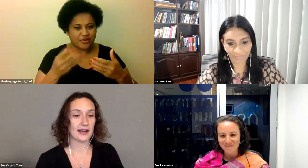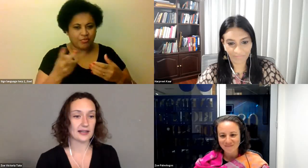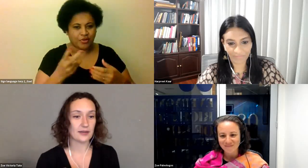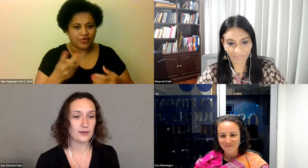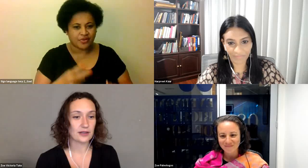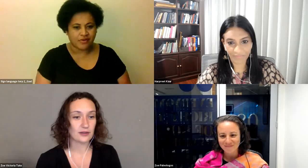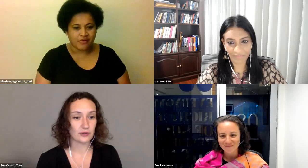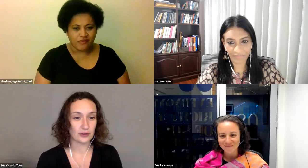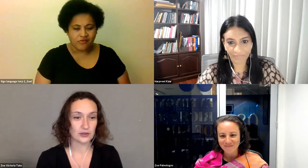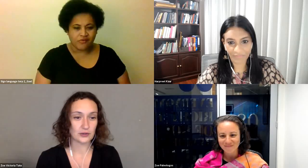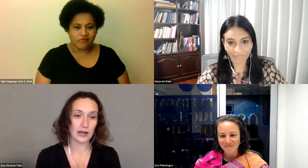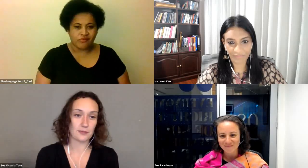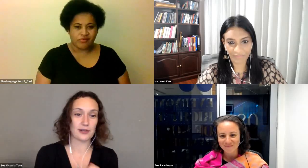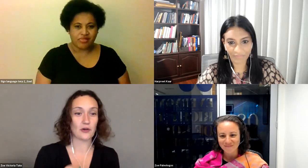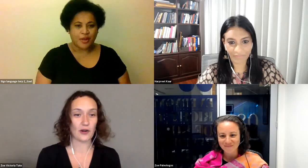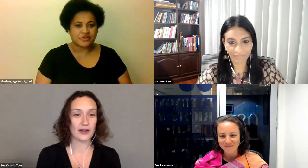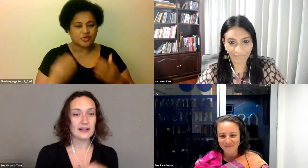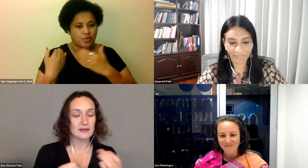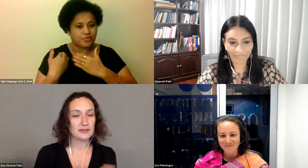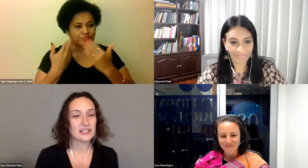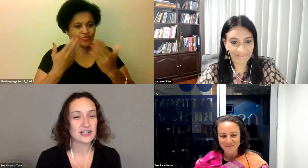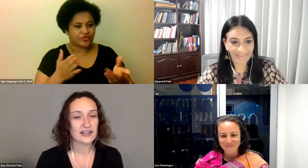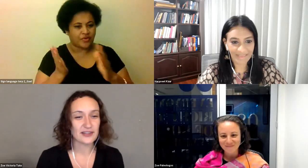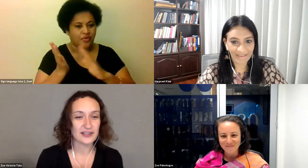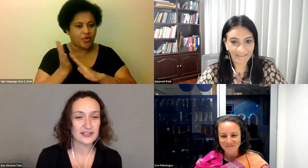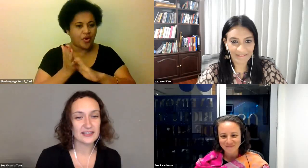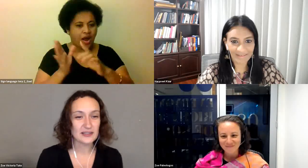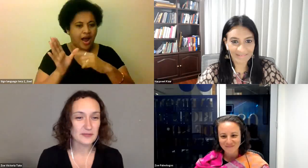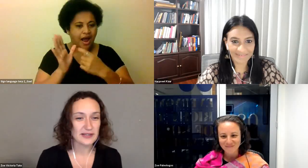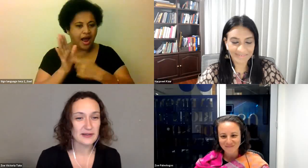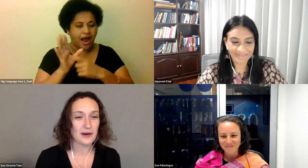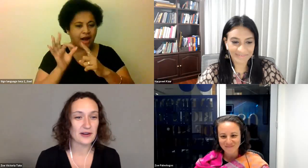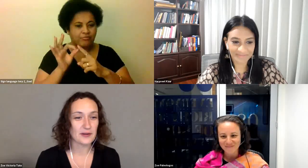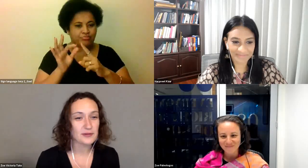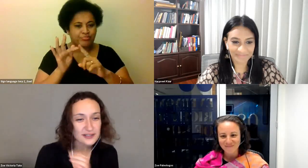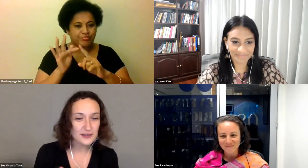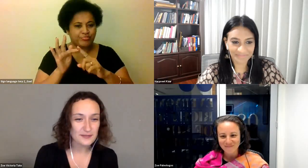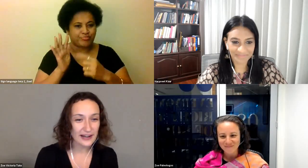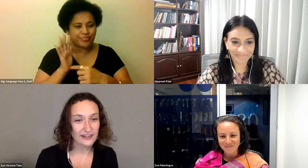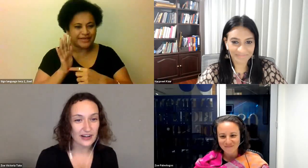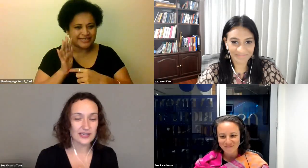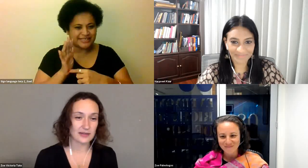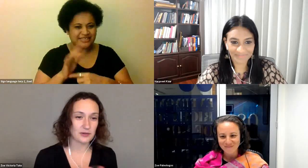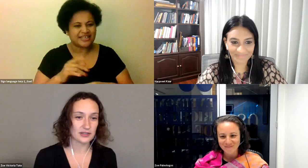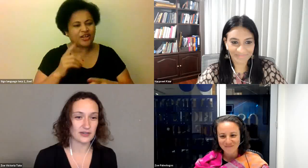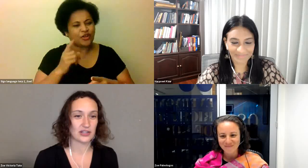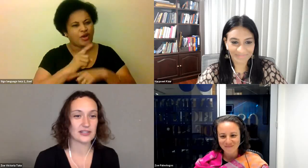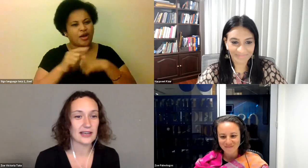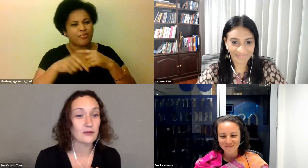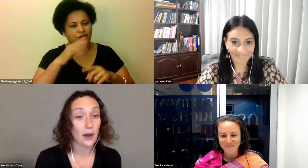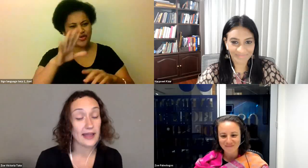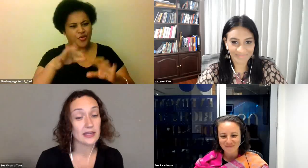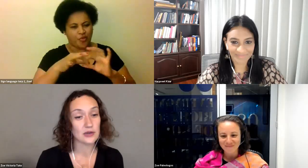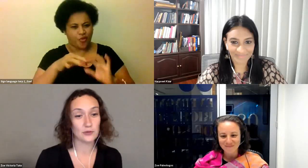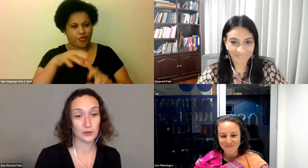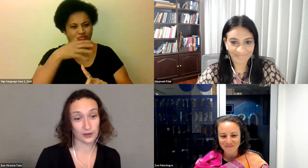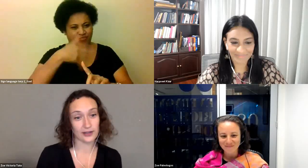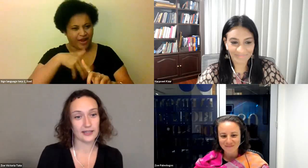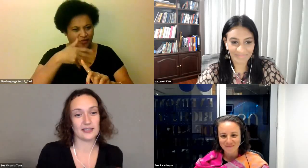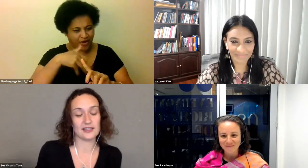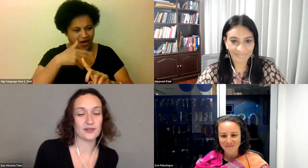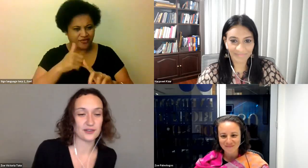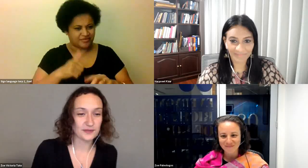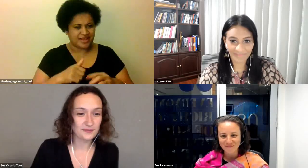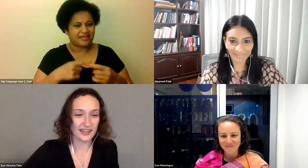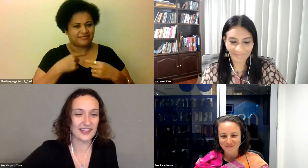by giving the floor to Harpreet Kaur. Please share with us a little bit about your personal backgrounds and motivations and why you work